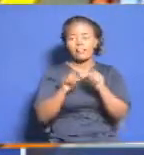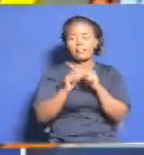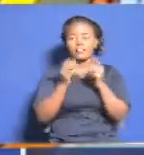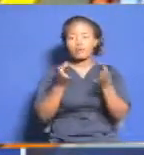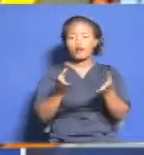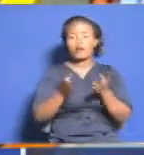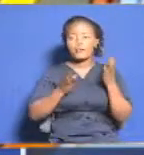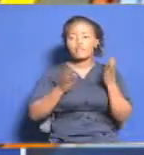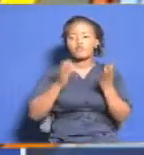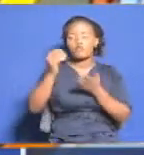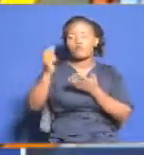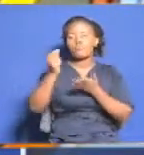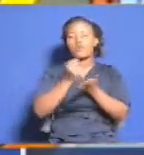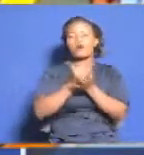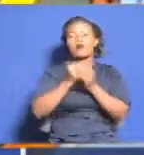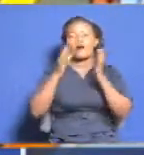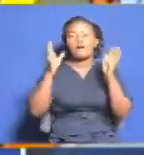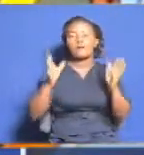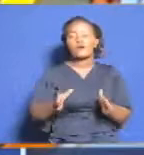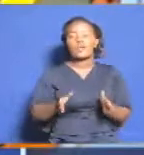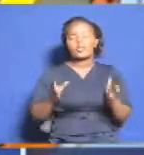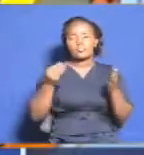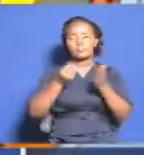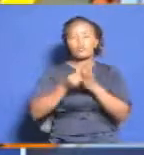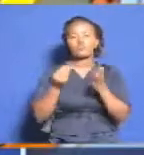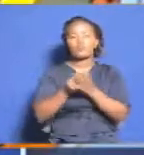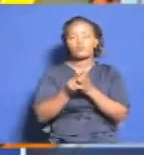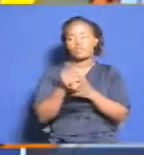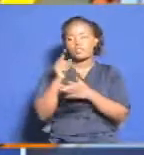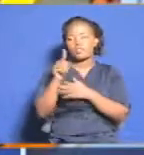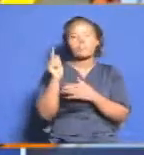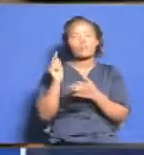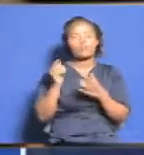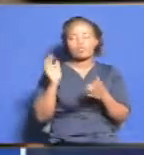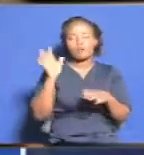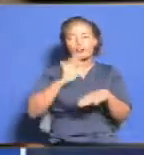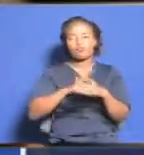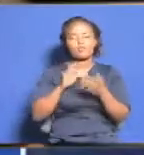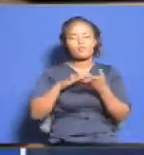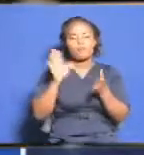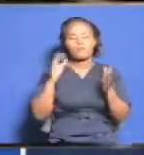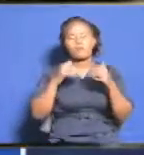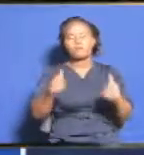for employers to match employee contribution, will impact the cost of labor.